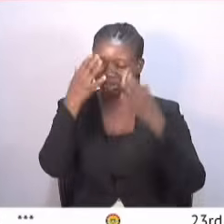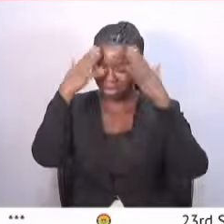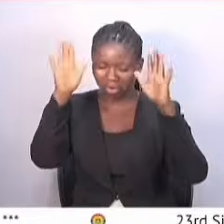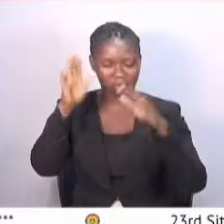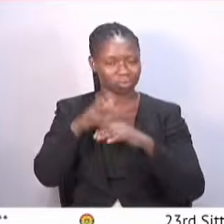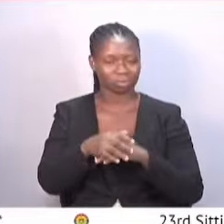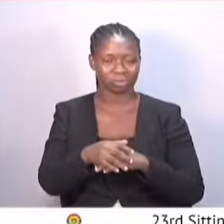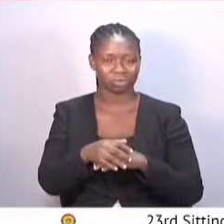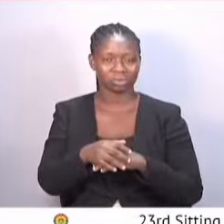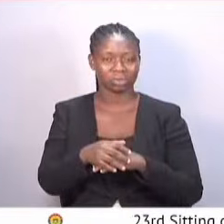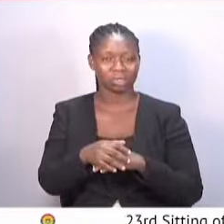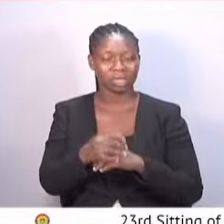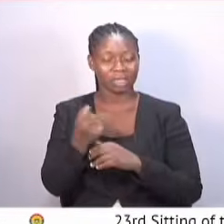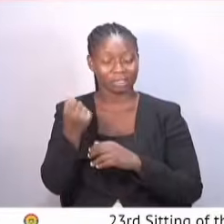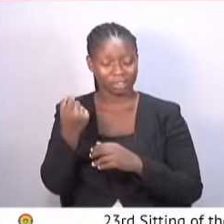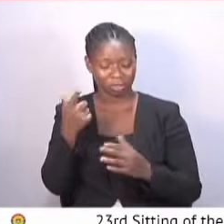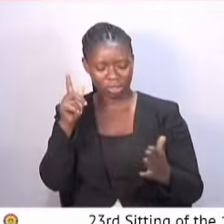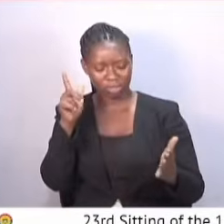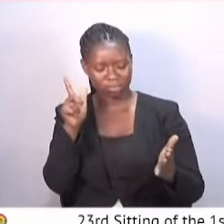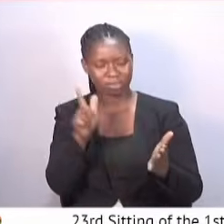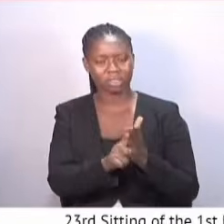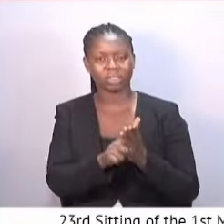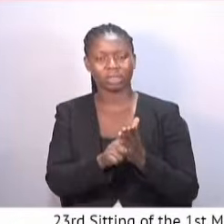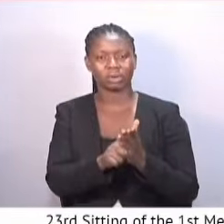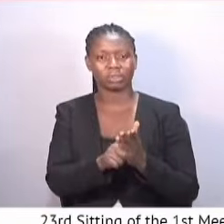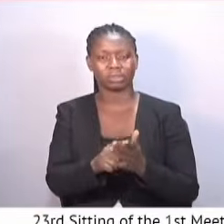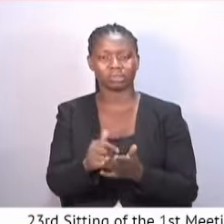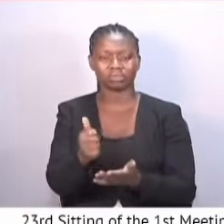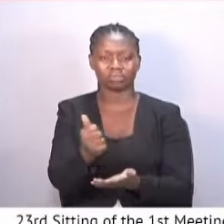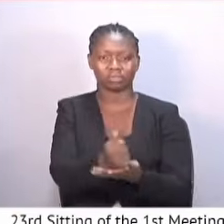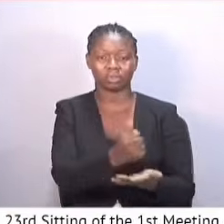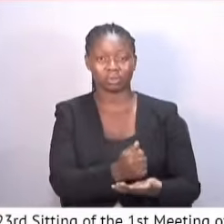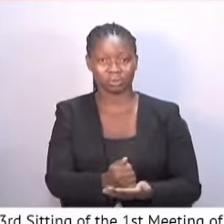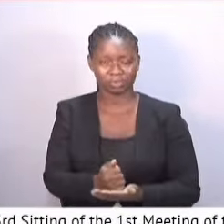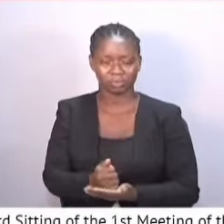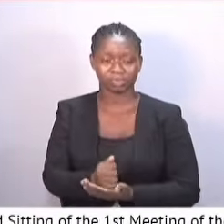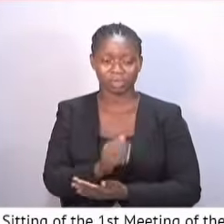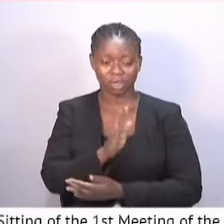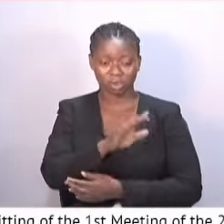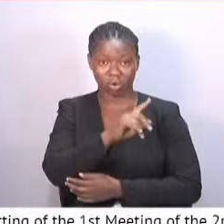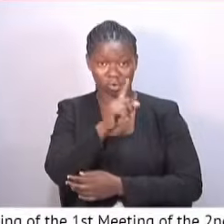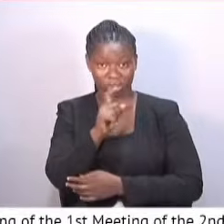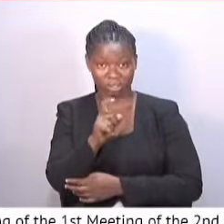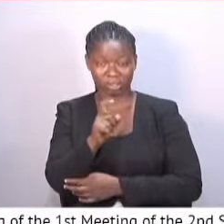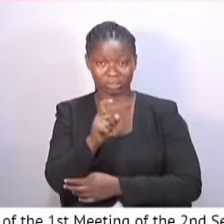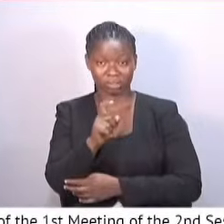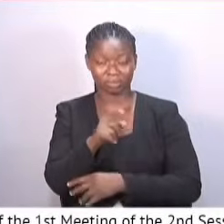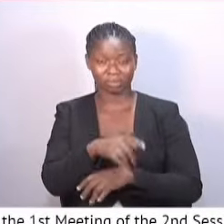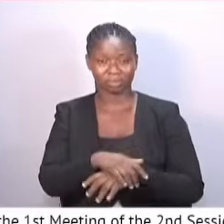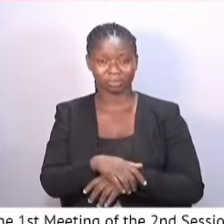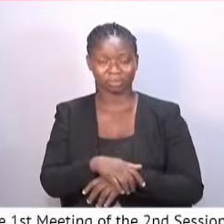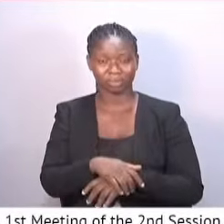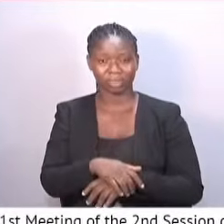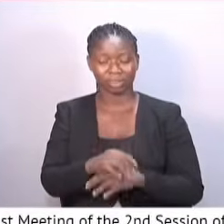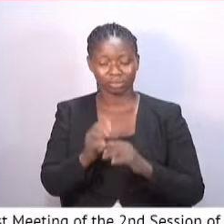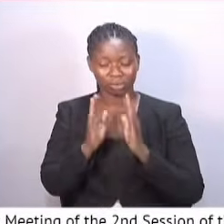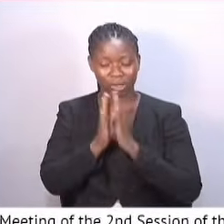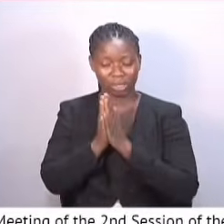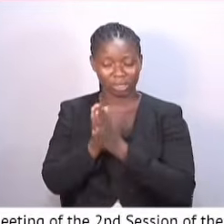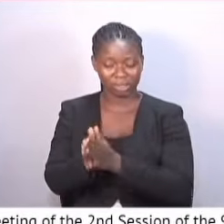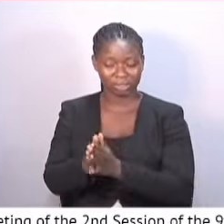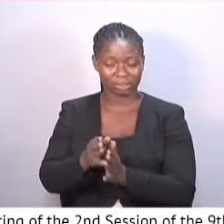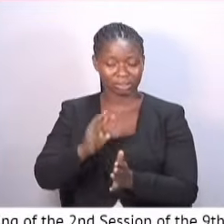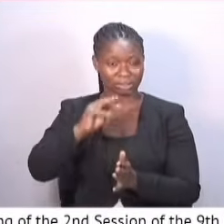Memorandum of Understanding is a legal document. Now, your question is to